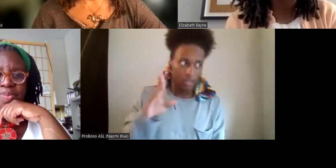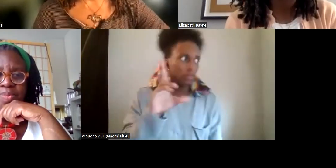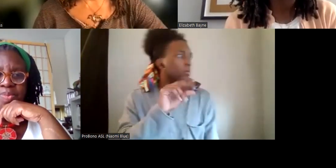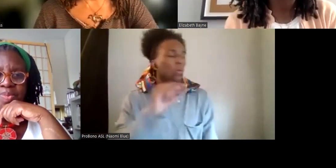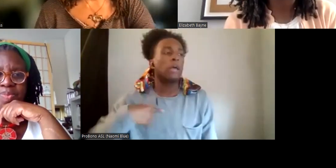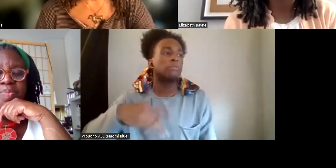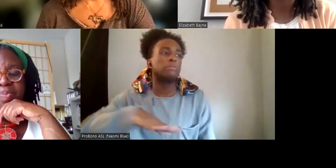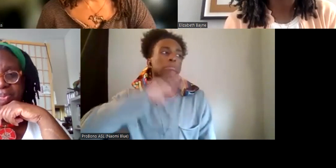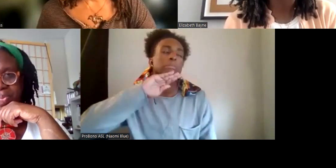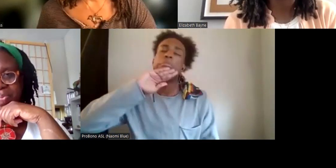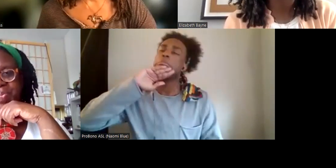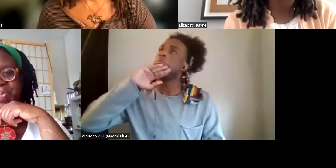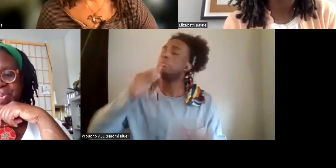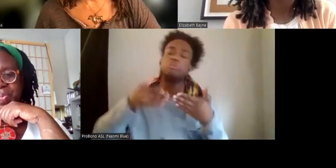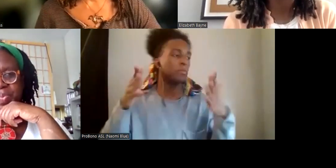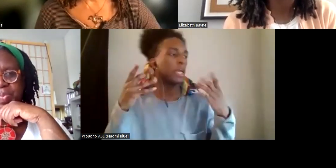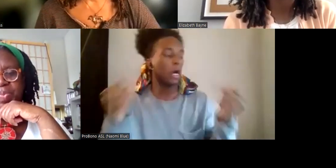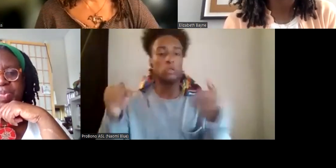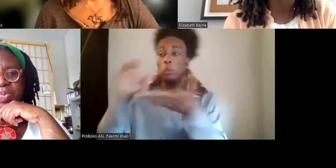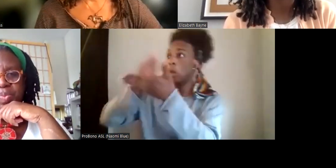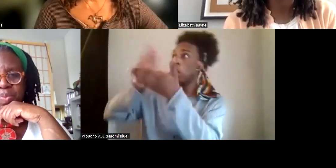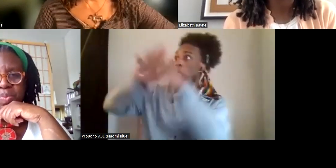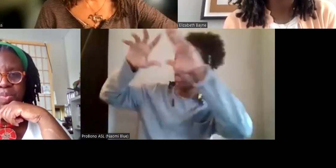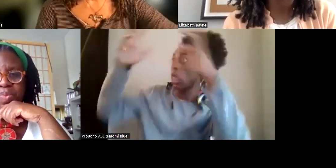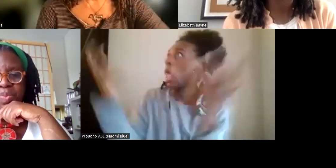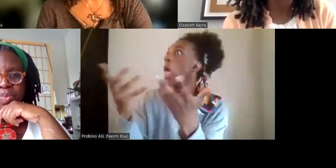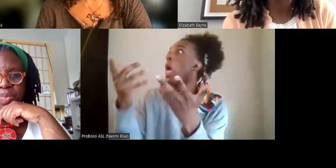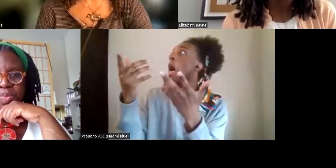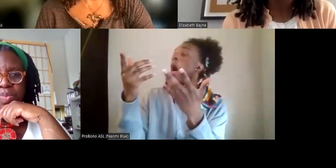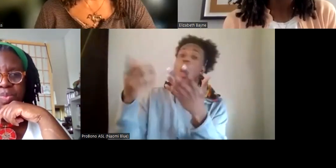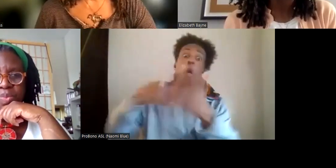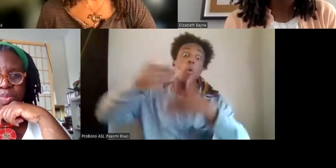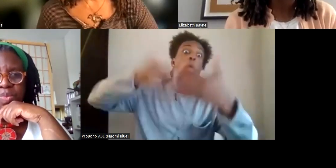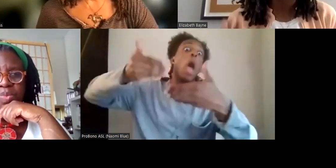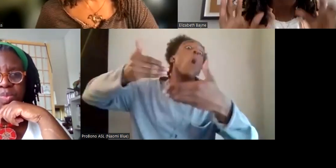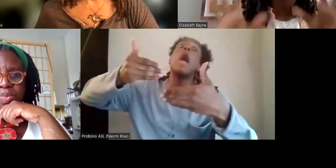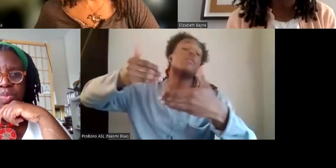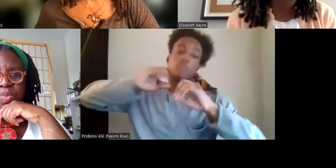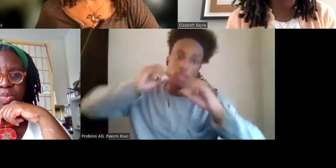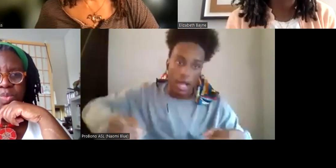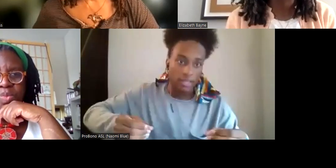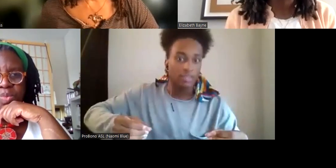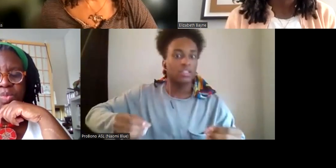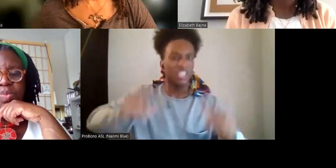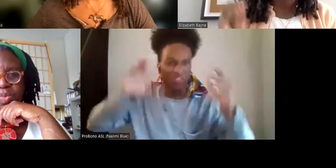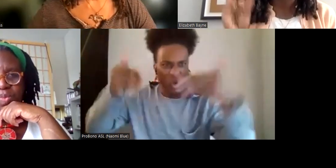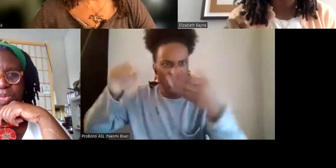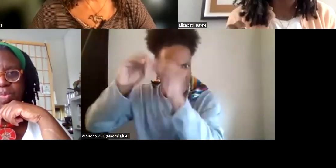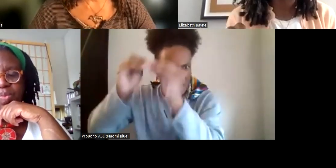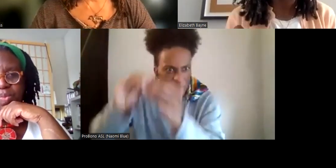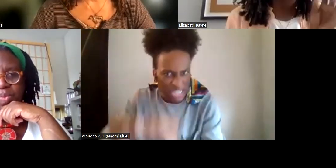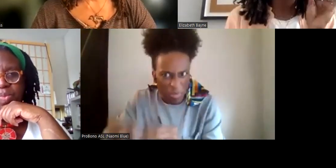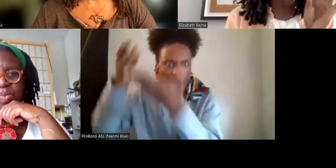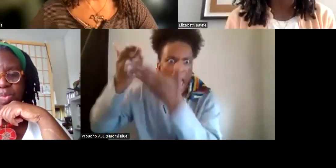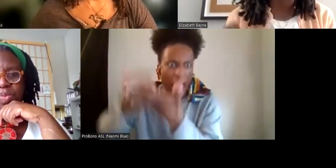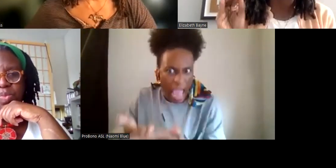with the academic world and the lack of progress addressing certain issues and the focus on statistics and preaching to